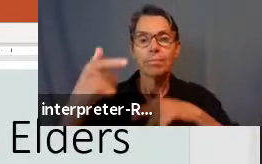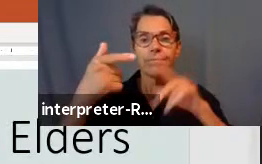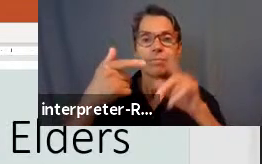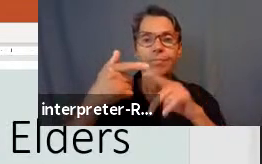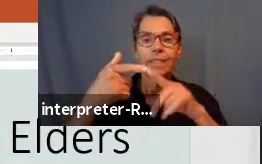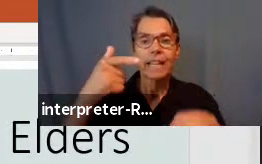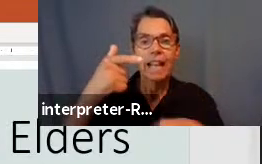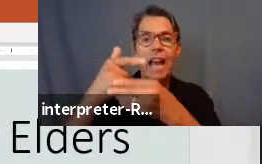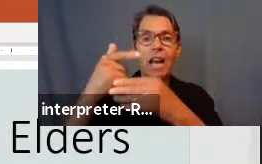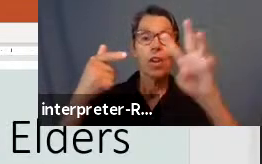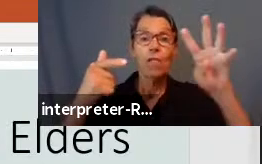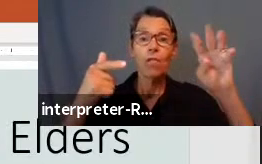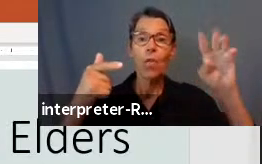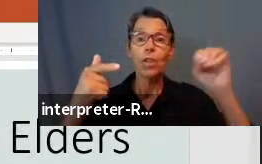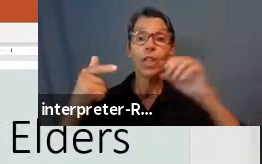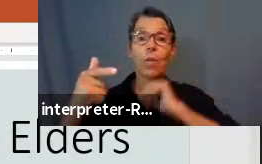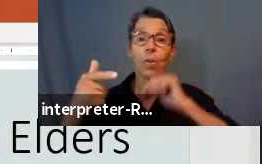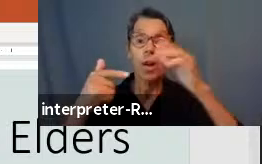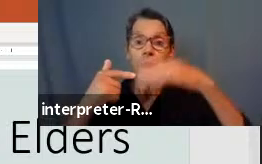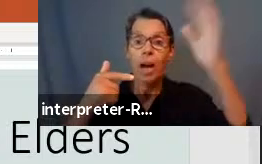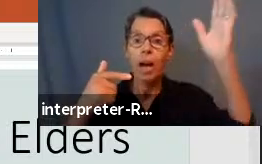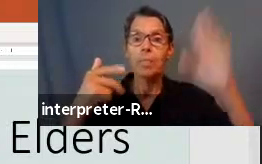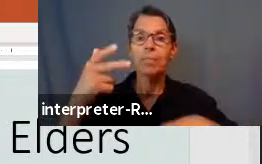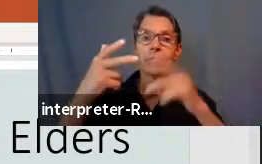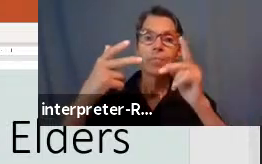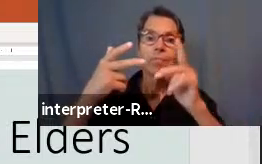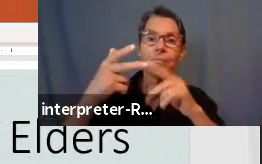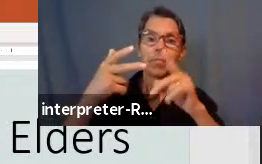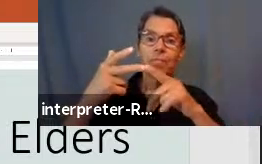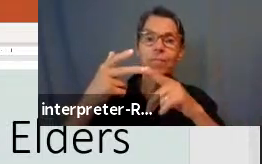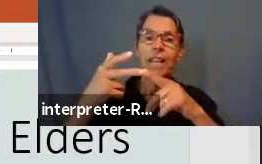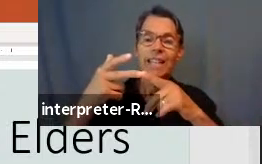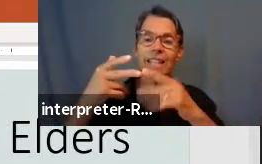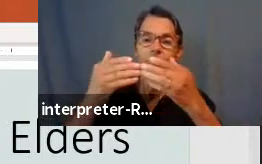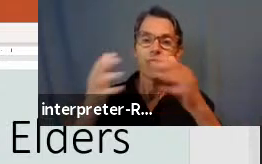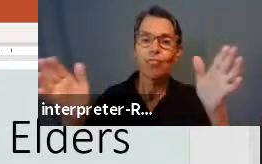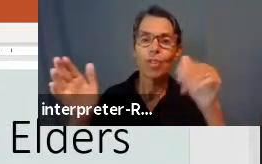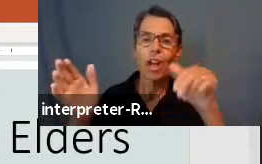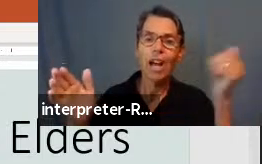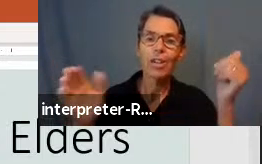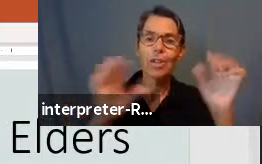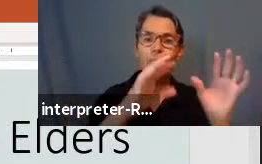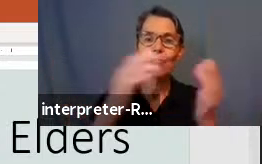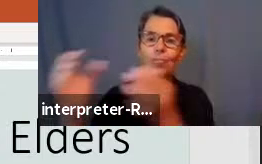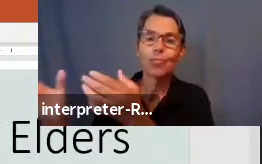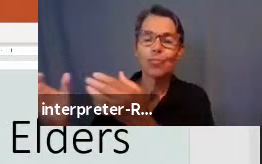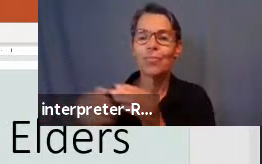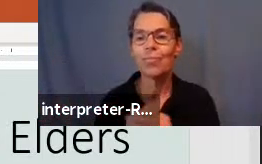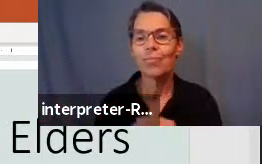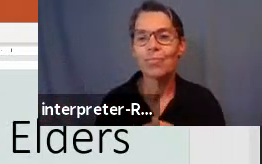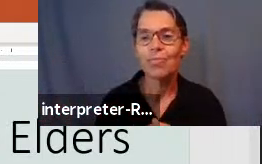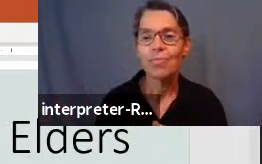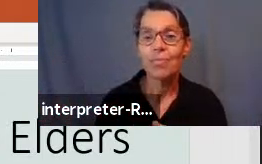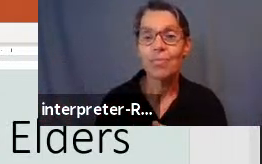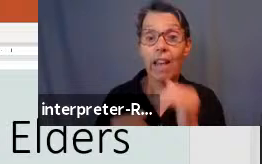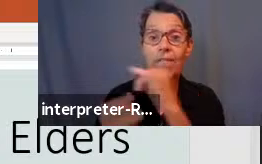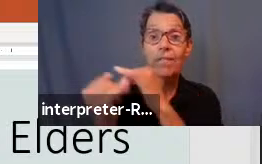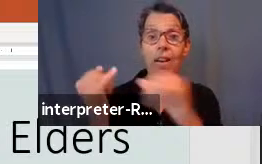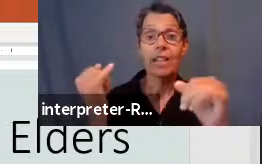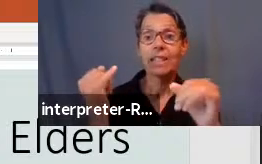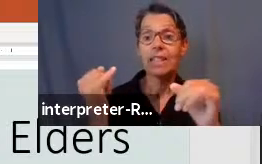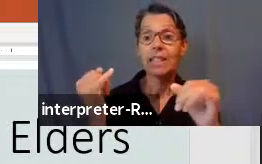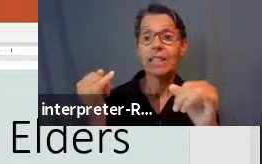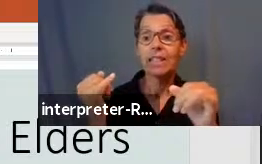to, other parts of our population at ages 55 and up. And then finally, we're able to increase that to